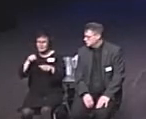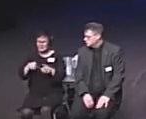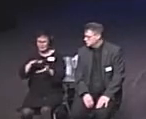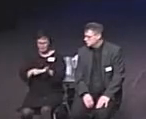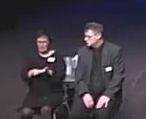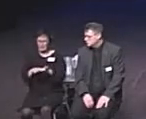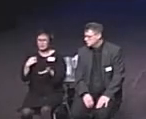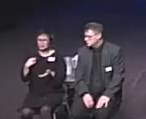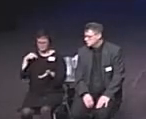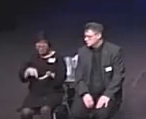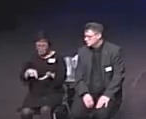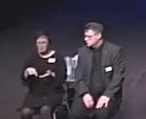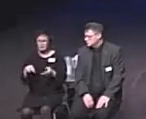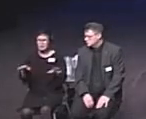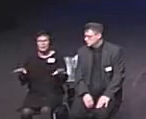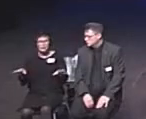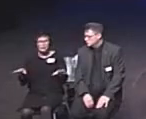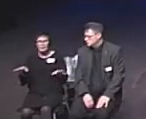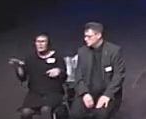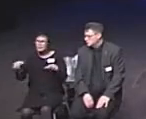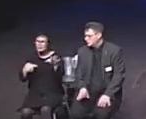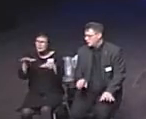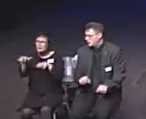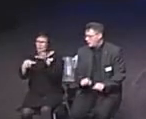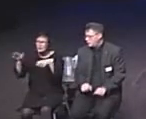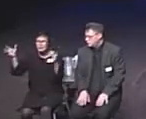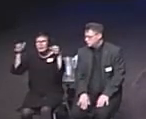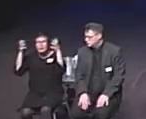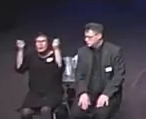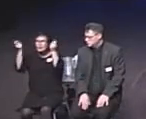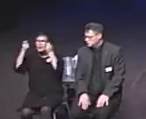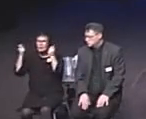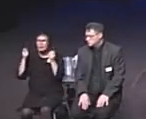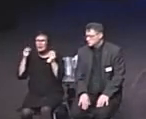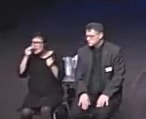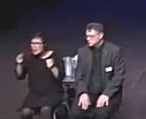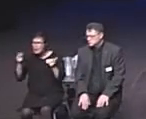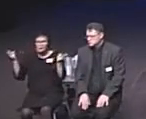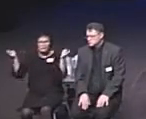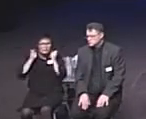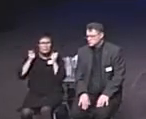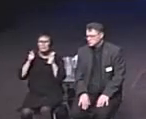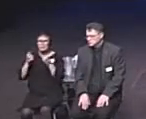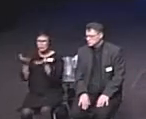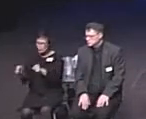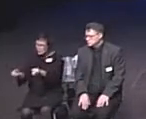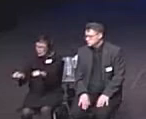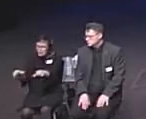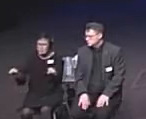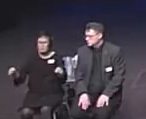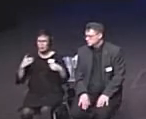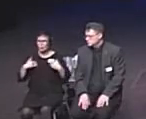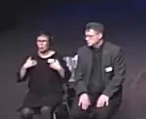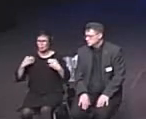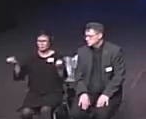is all about gathering and collecting. So you can see and experience, you can hear and you can touch and you can